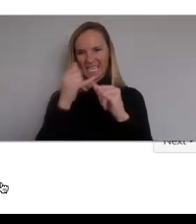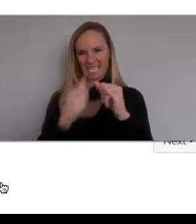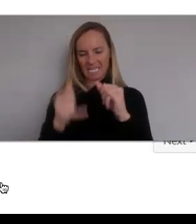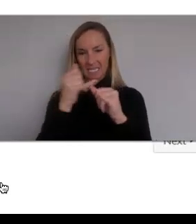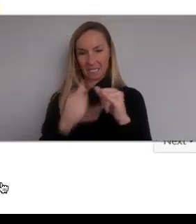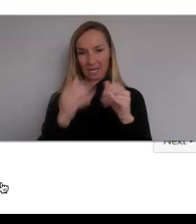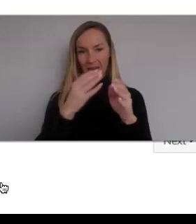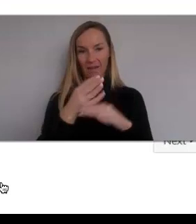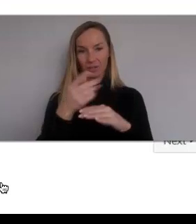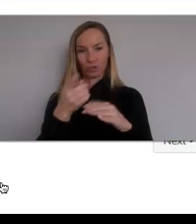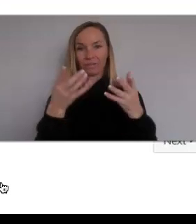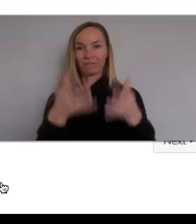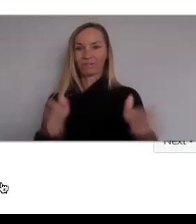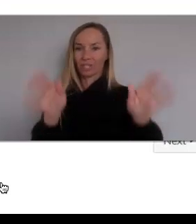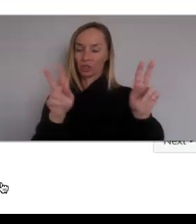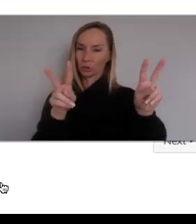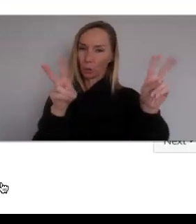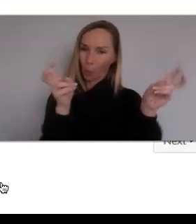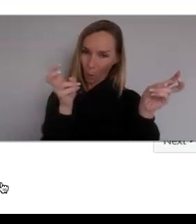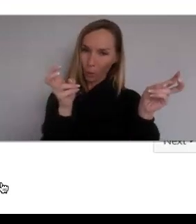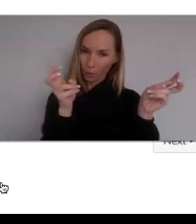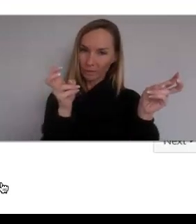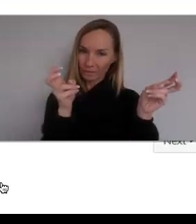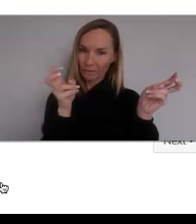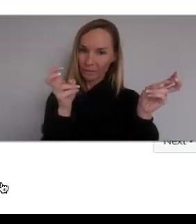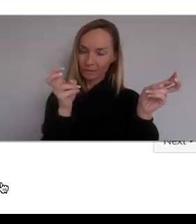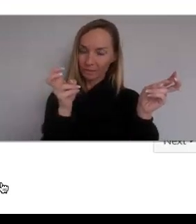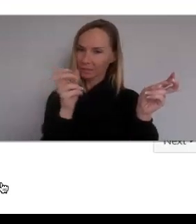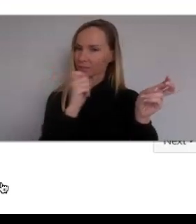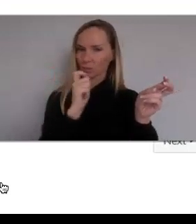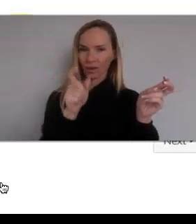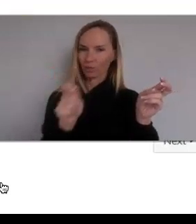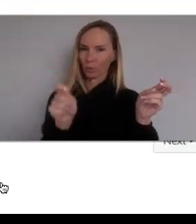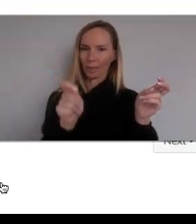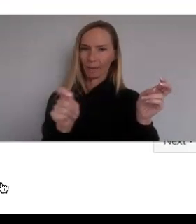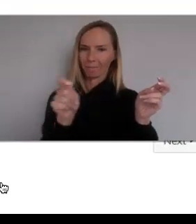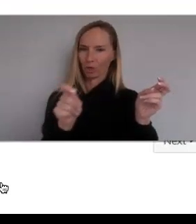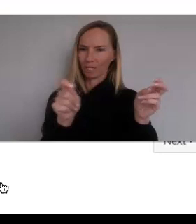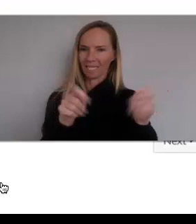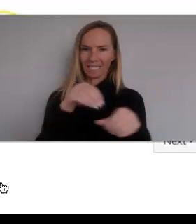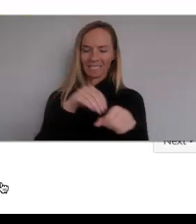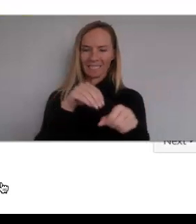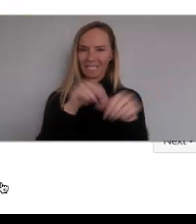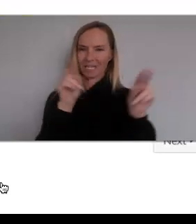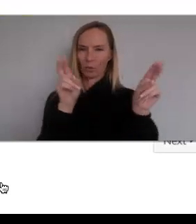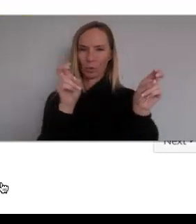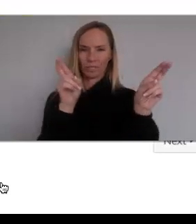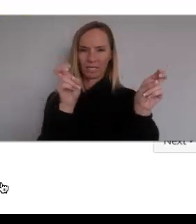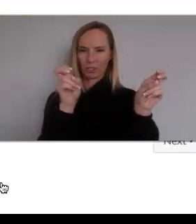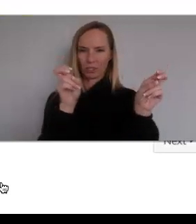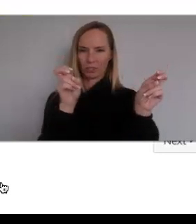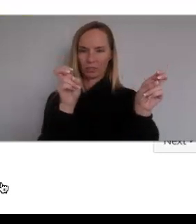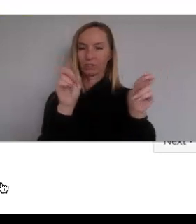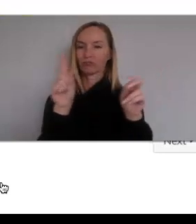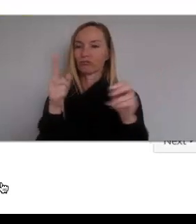So after you've finished your quote, even if that sentence ends, you do not need to put a period inside the quotation marks. You put